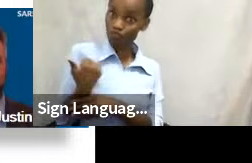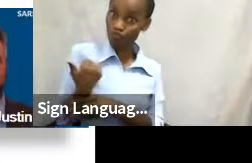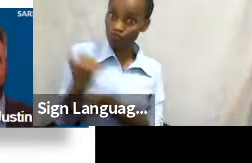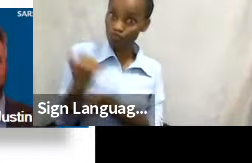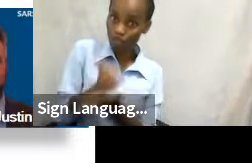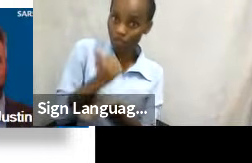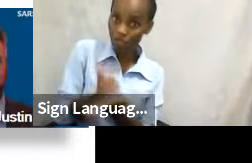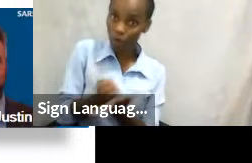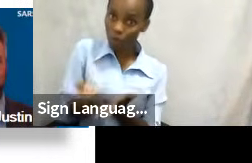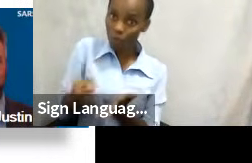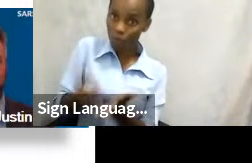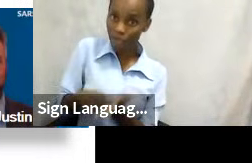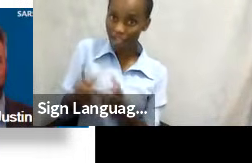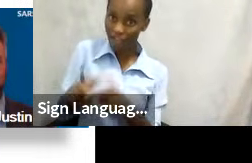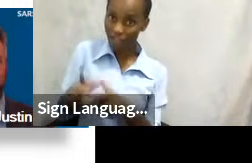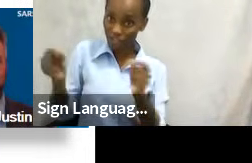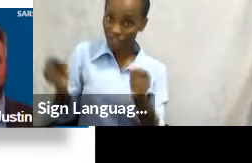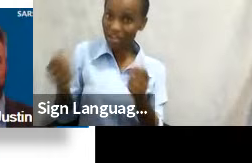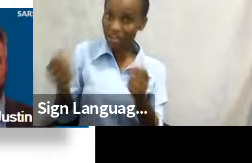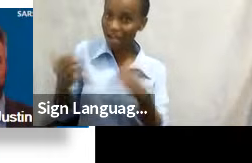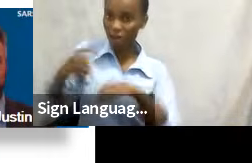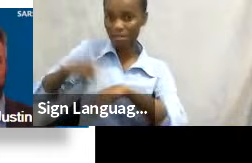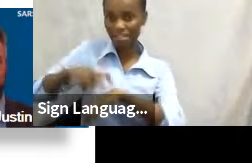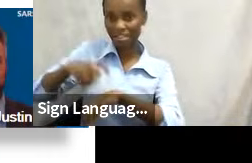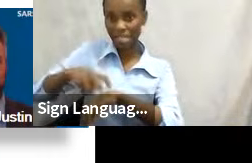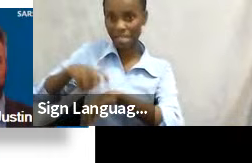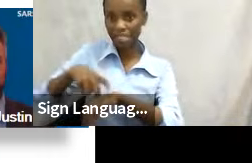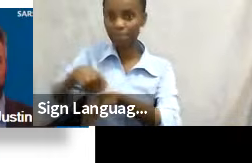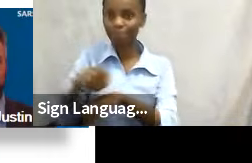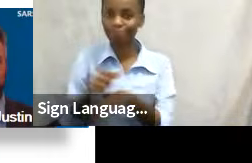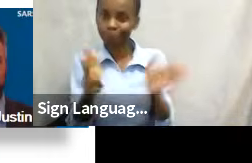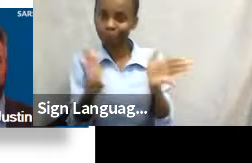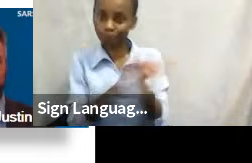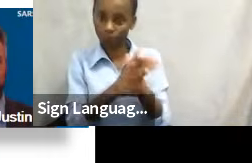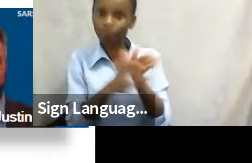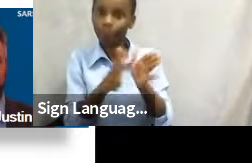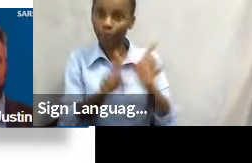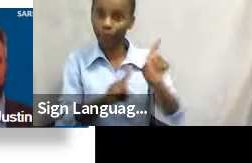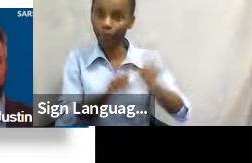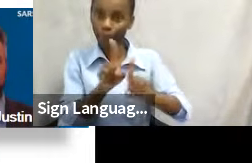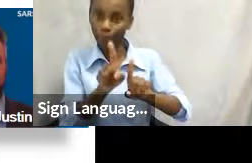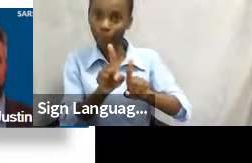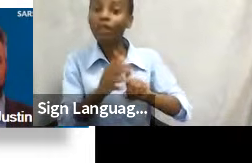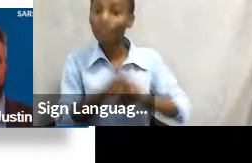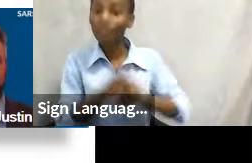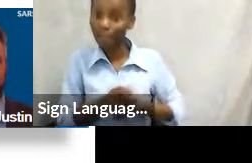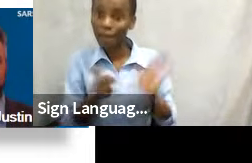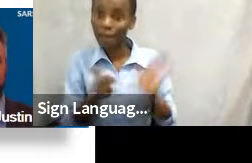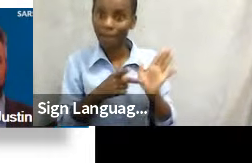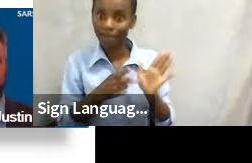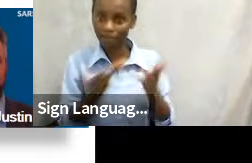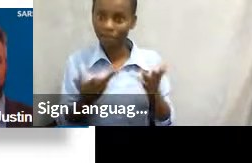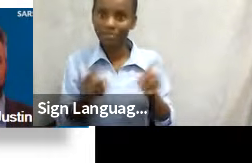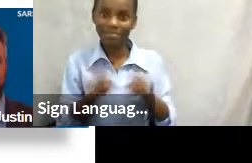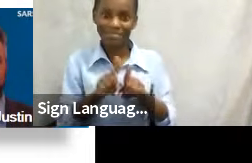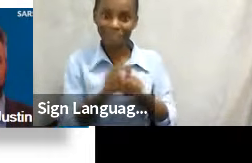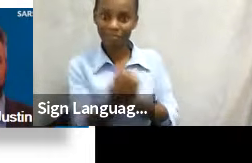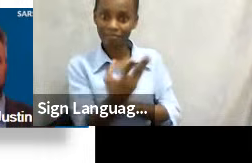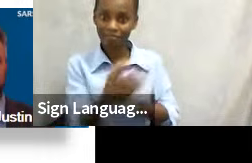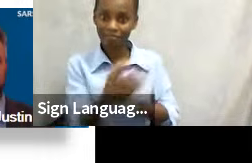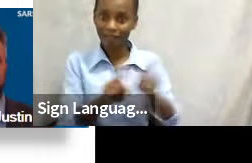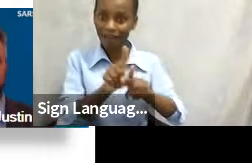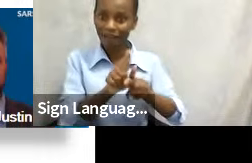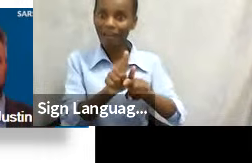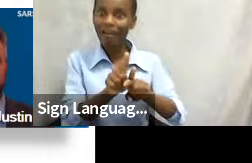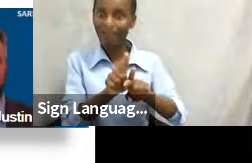verification that of your tax number, again, via our webpage, you can actually go online and request your tax